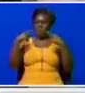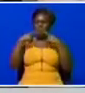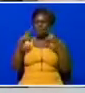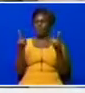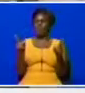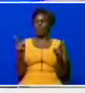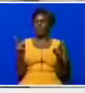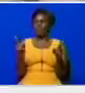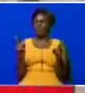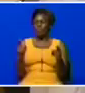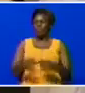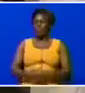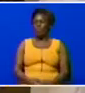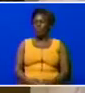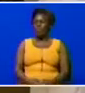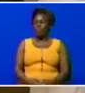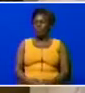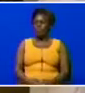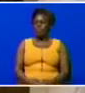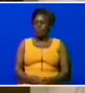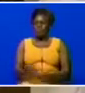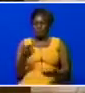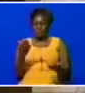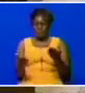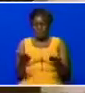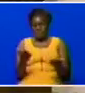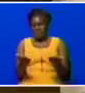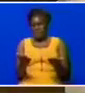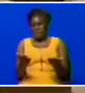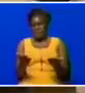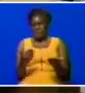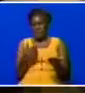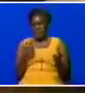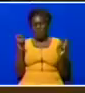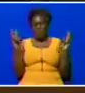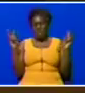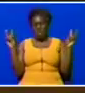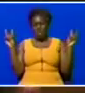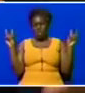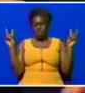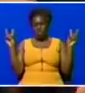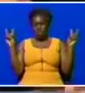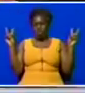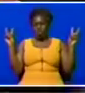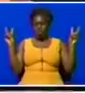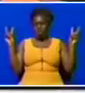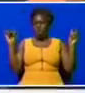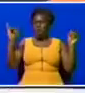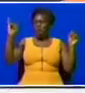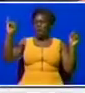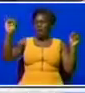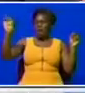results. Therefore, it looks like there is the issue of the challenge of getting the message across here. The